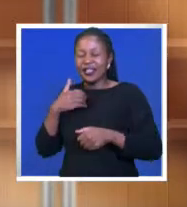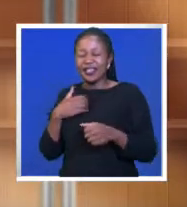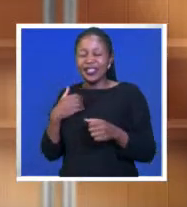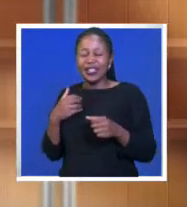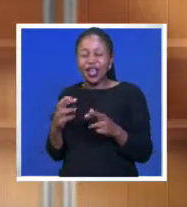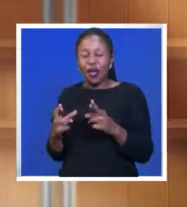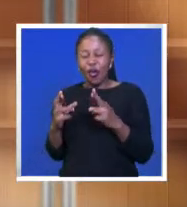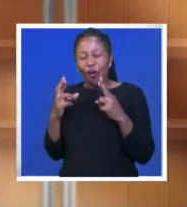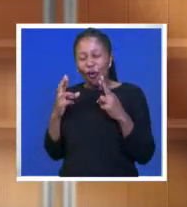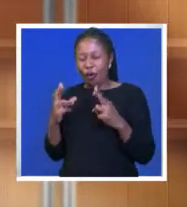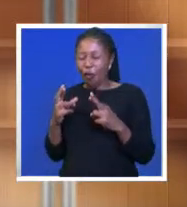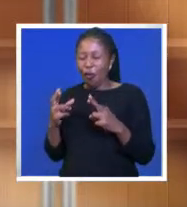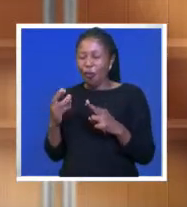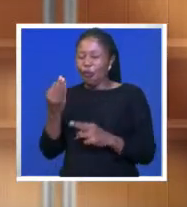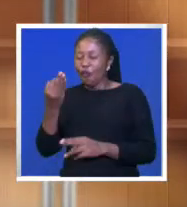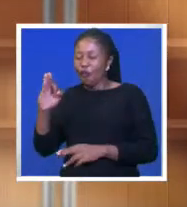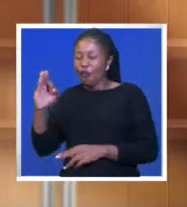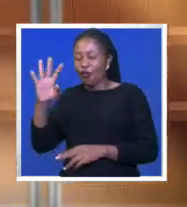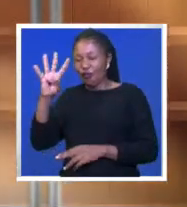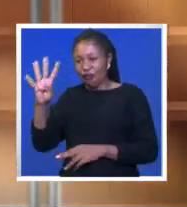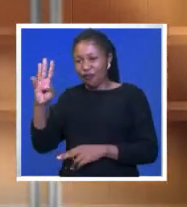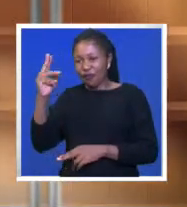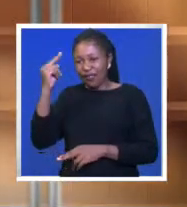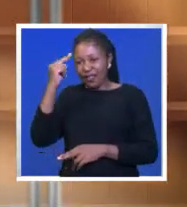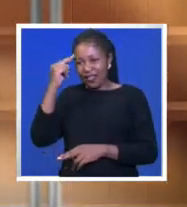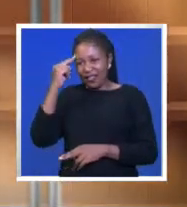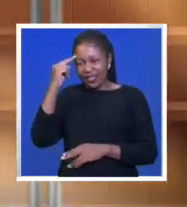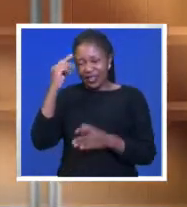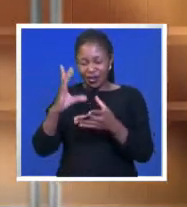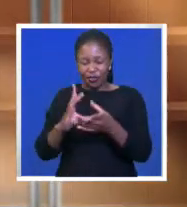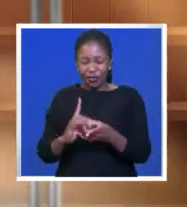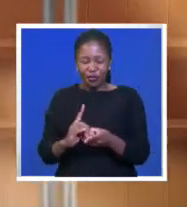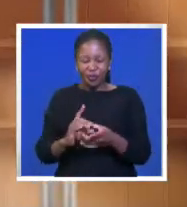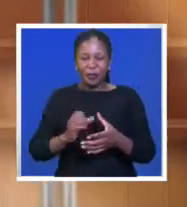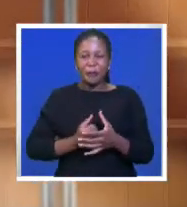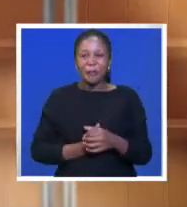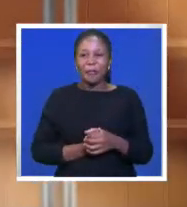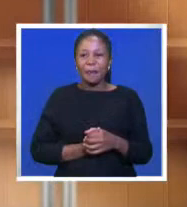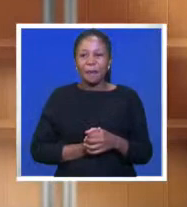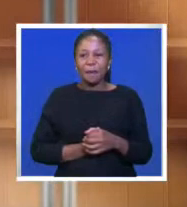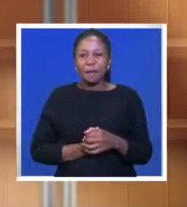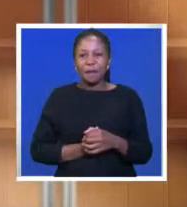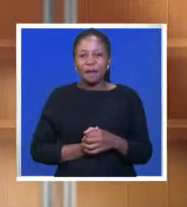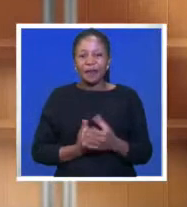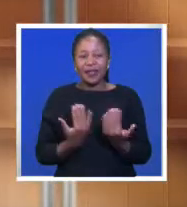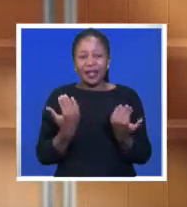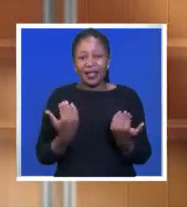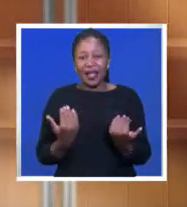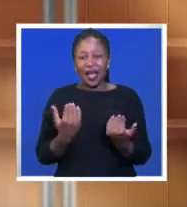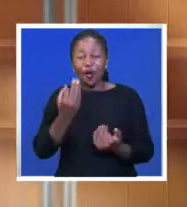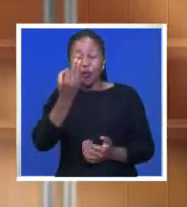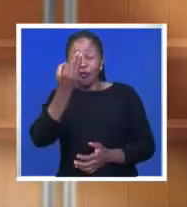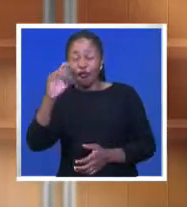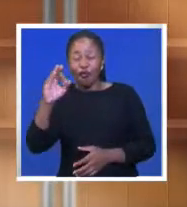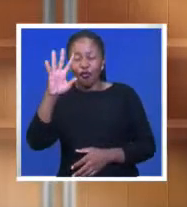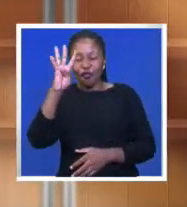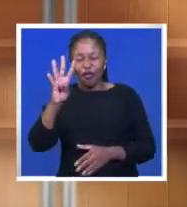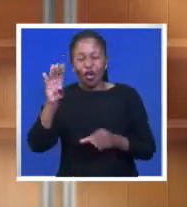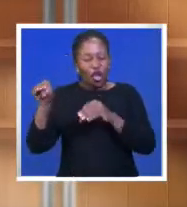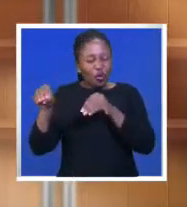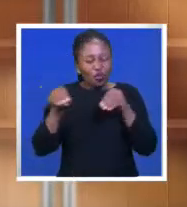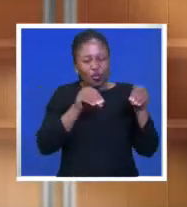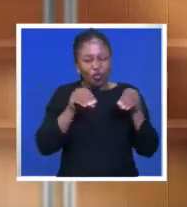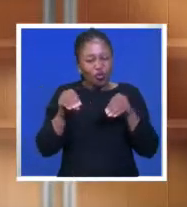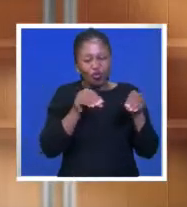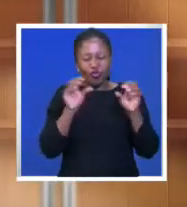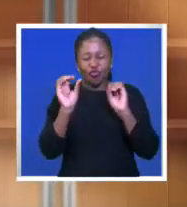really did enjoy it, and we'll be seeing you soon, of course. Thank you. Thank you so much. Form 4s, please do not go anywhere. We will be right back with the